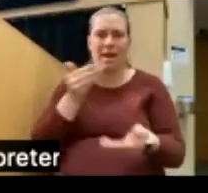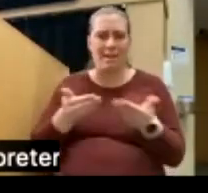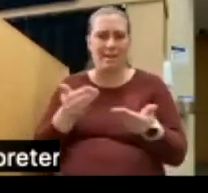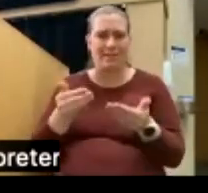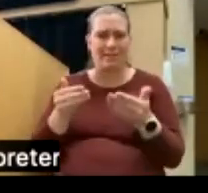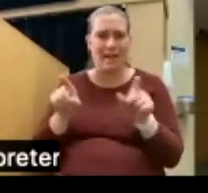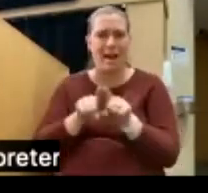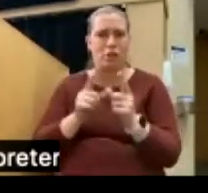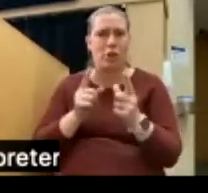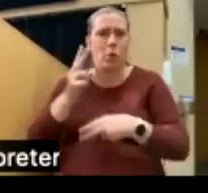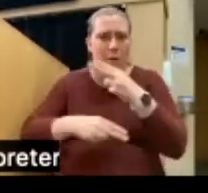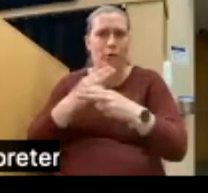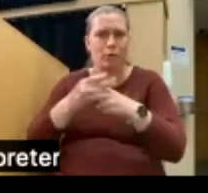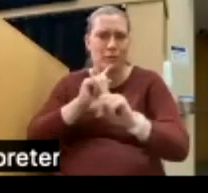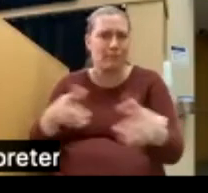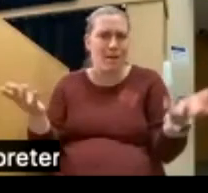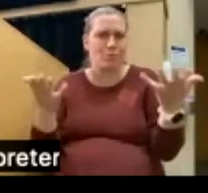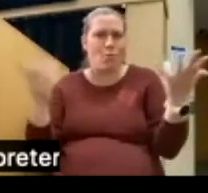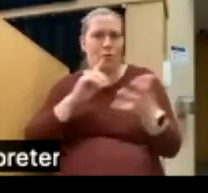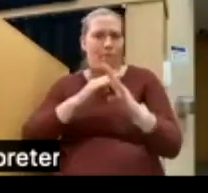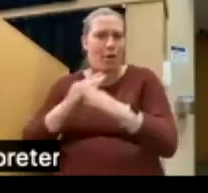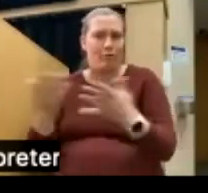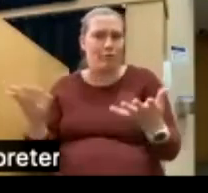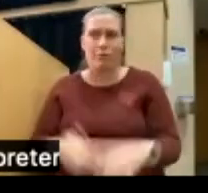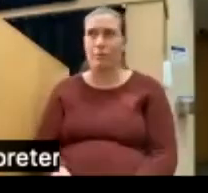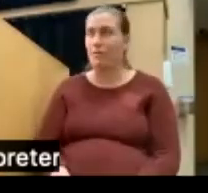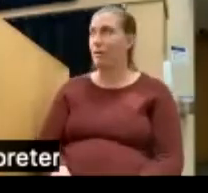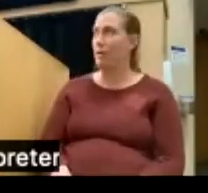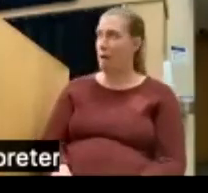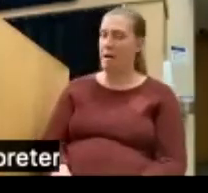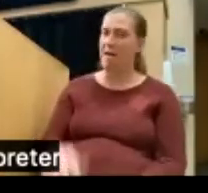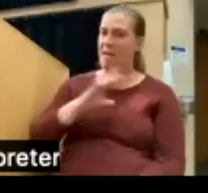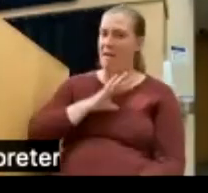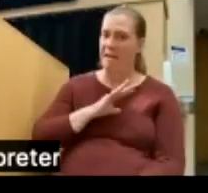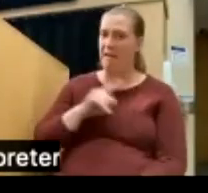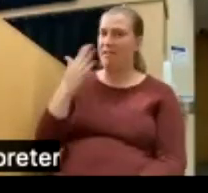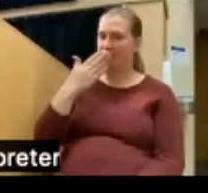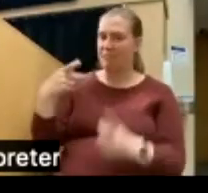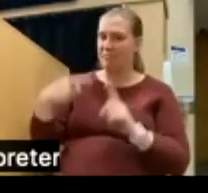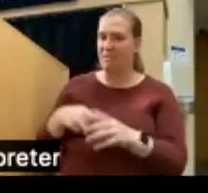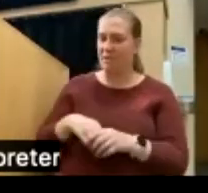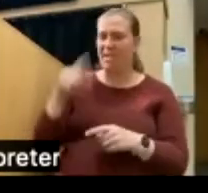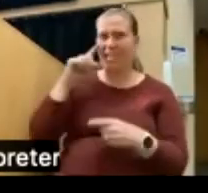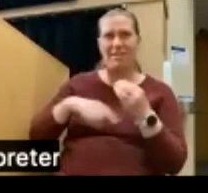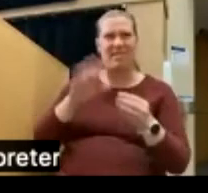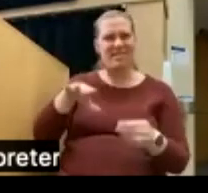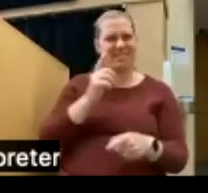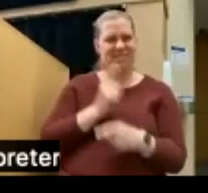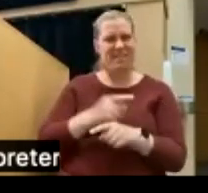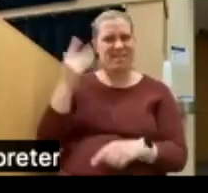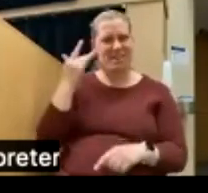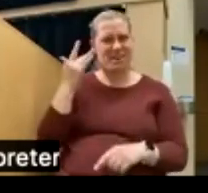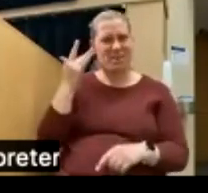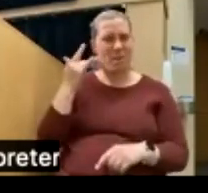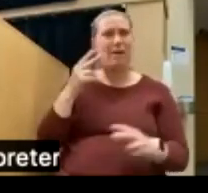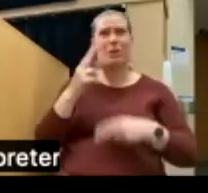Yeah. Yeah. No, I love that, right? Thinking about why isn't the